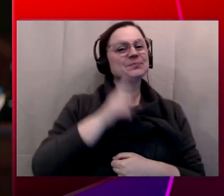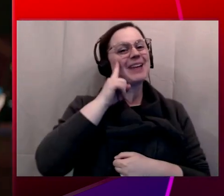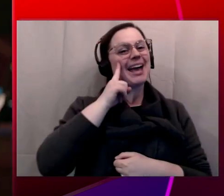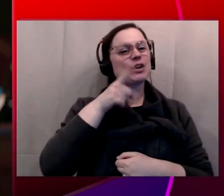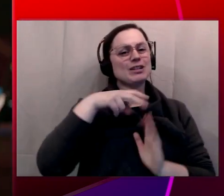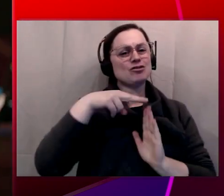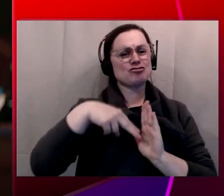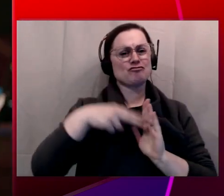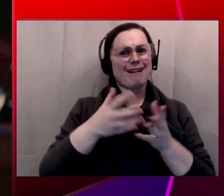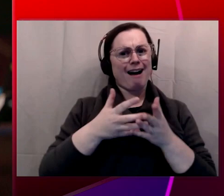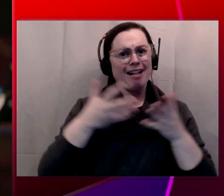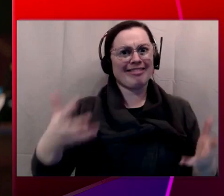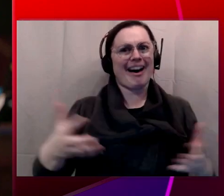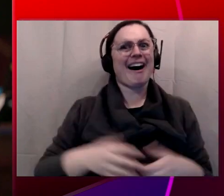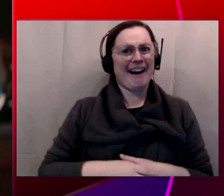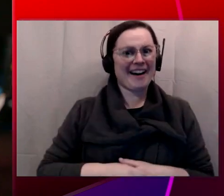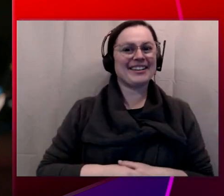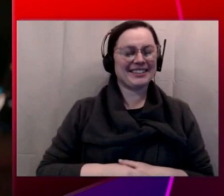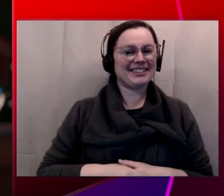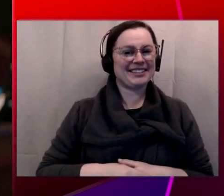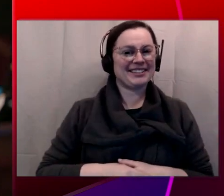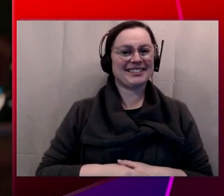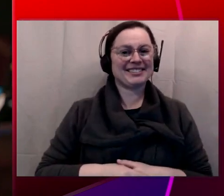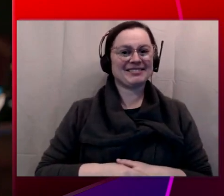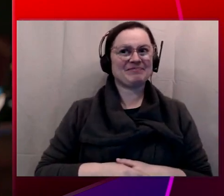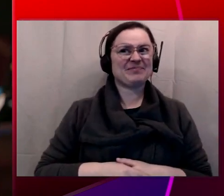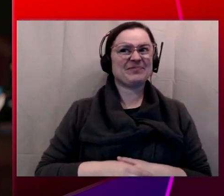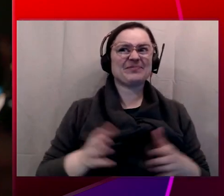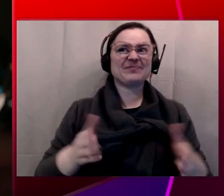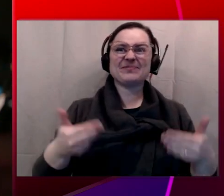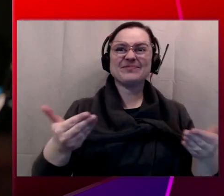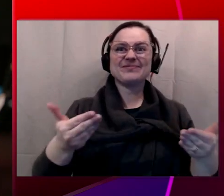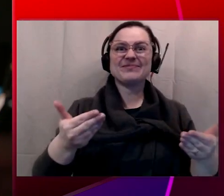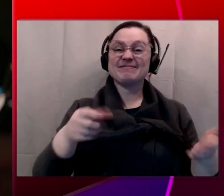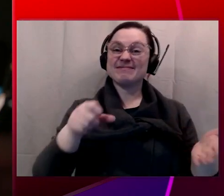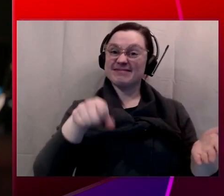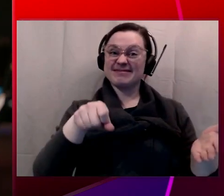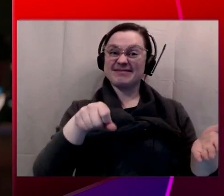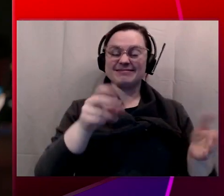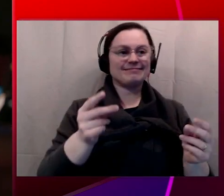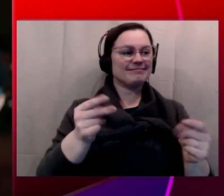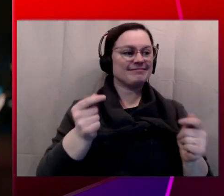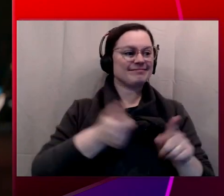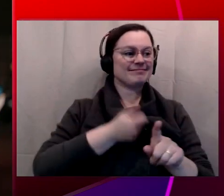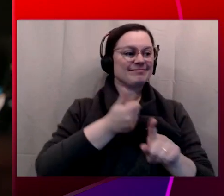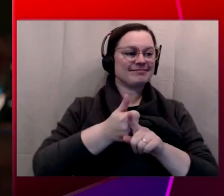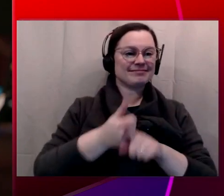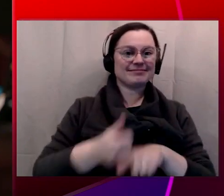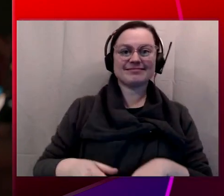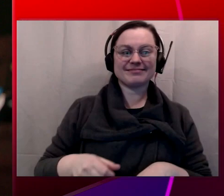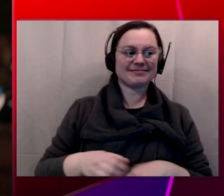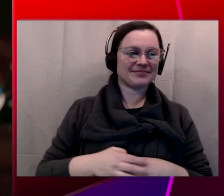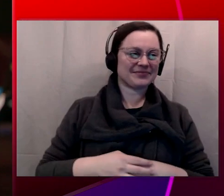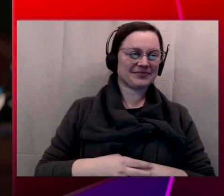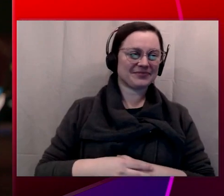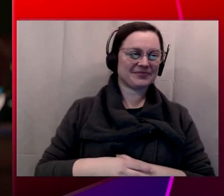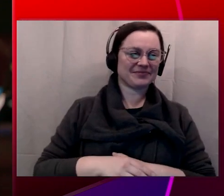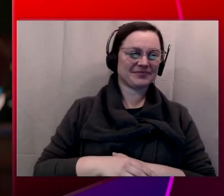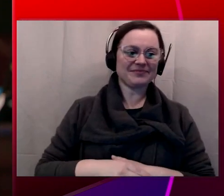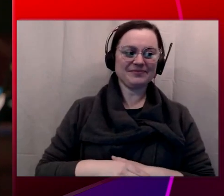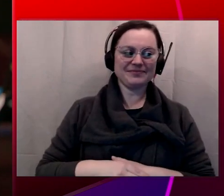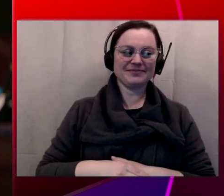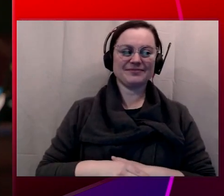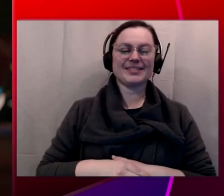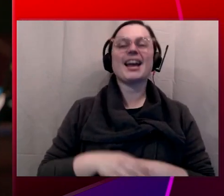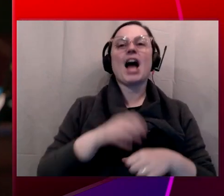lot, and then, all of a sudden I work with a lot of people.